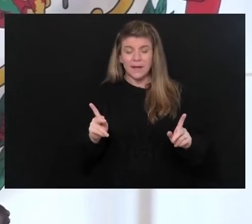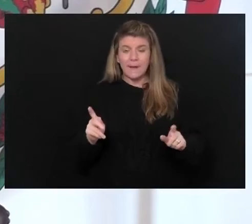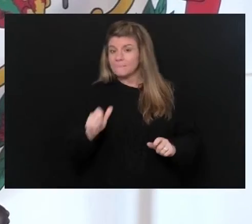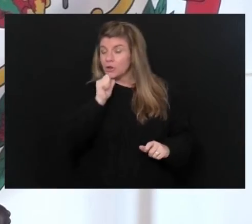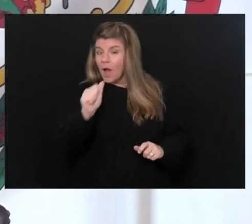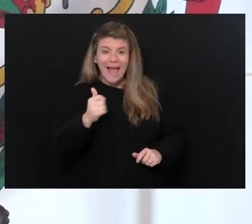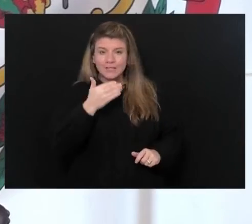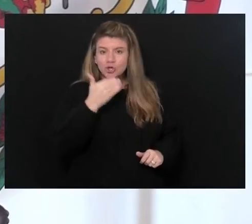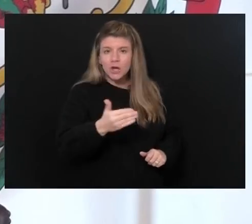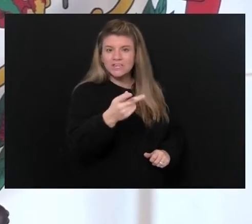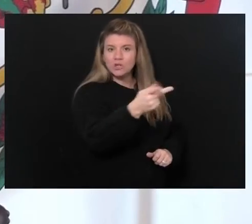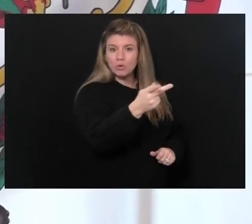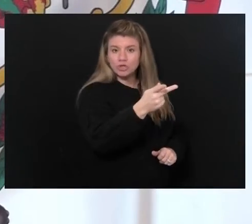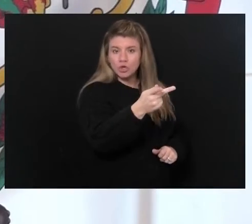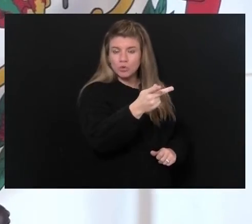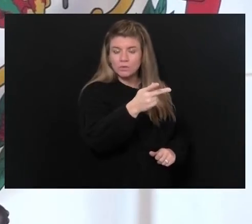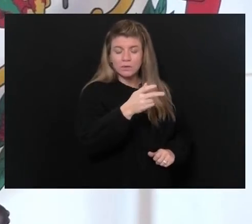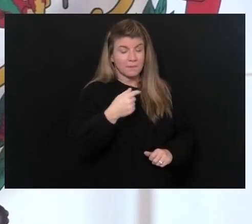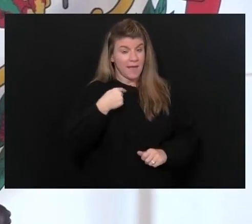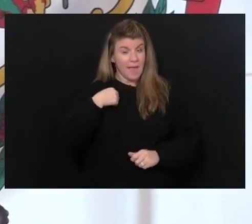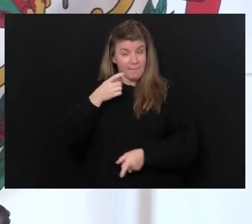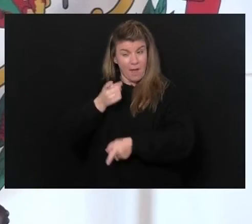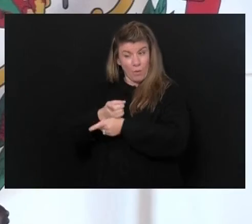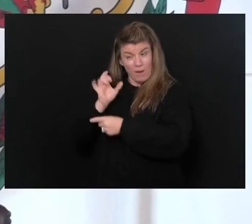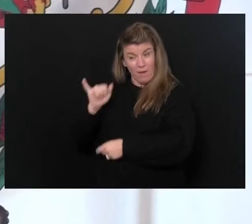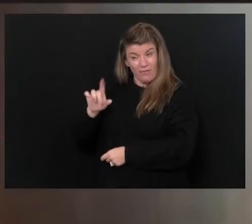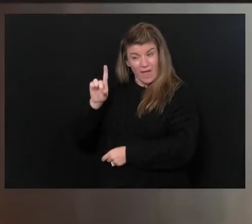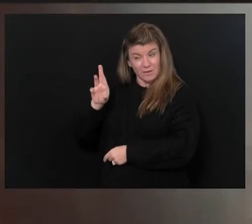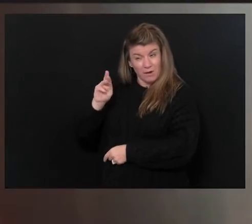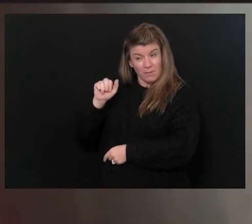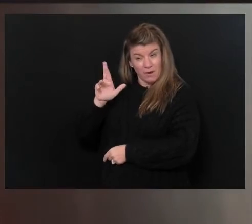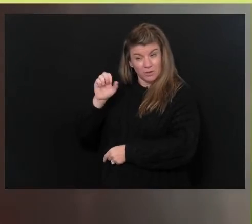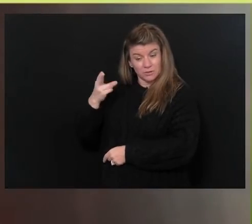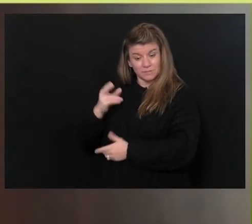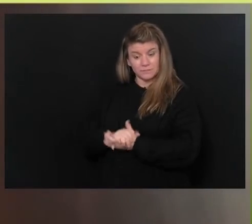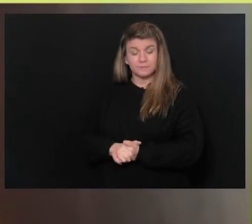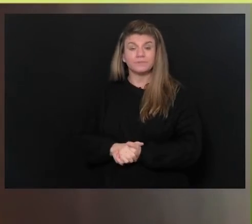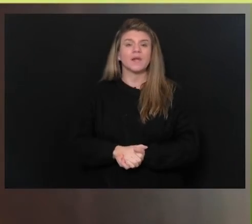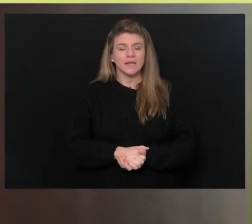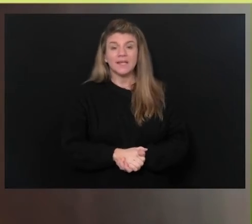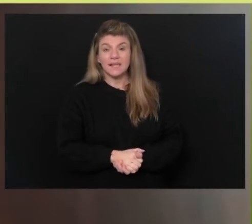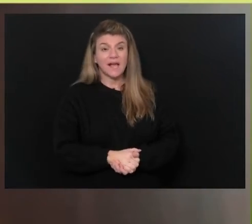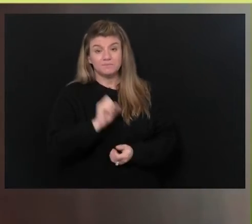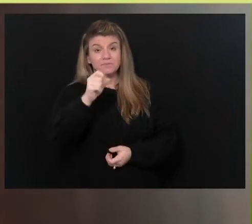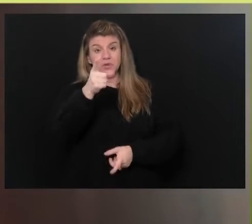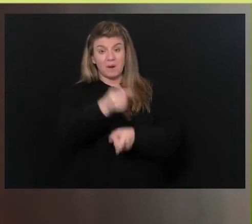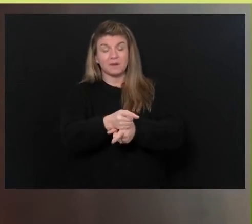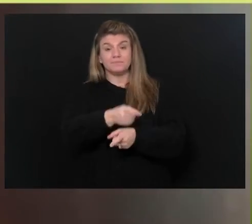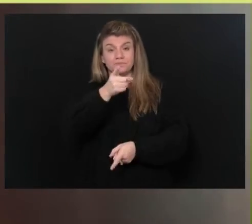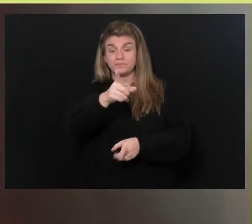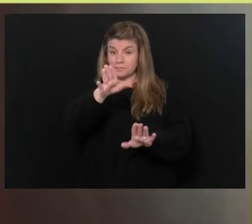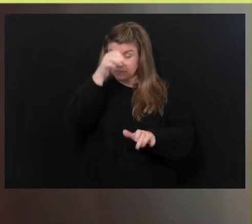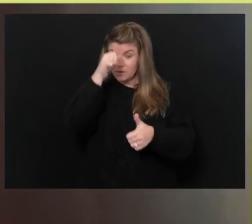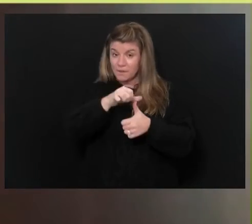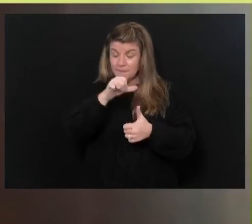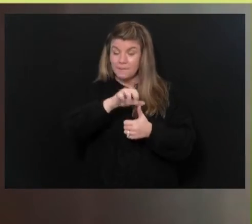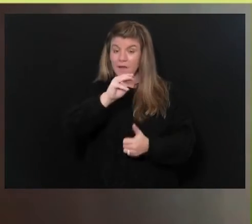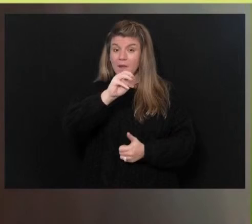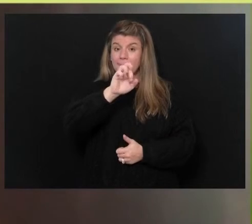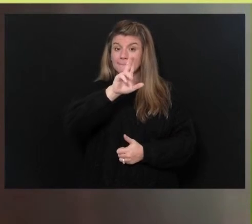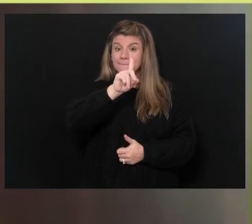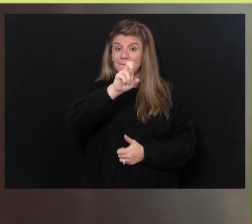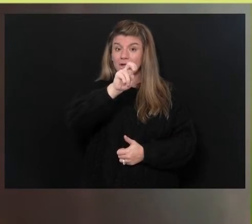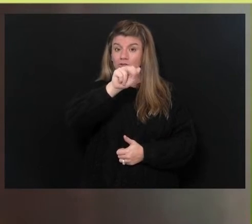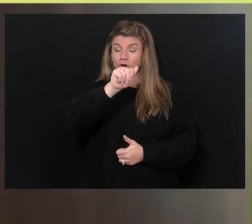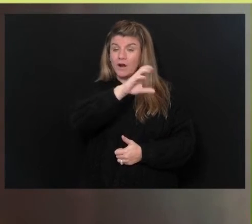as good. But Dr. Marsh, am I right about that? No, you absolutely are, Governor. And remember, the Moderna and the